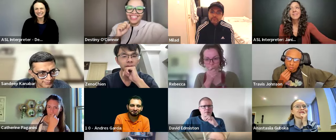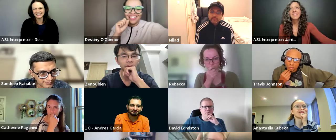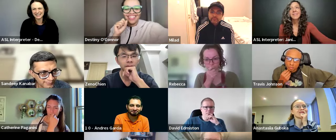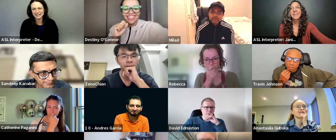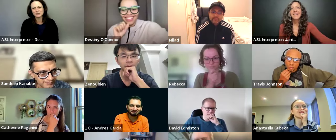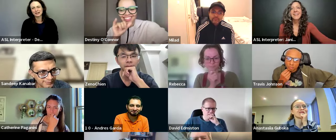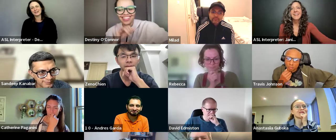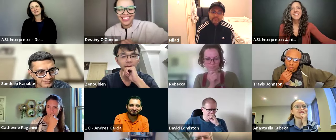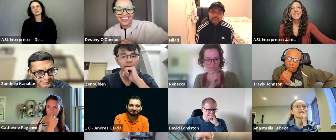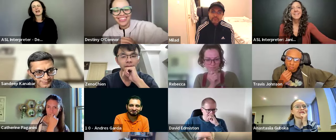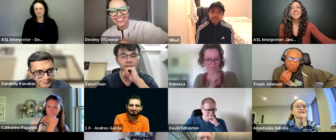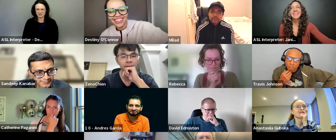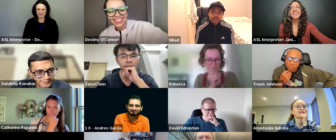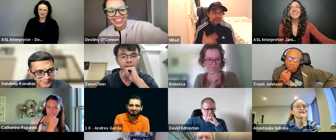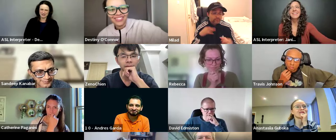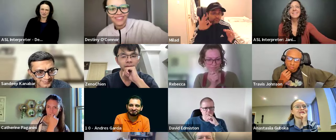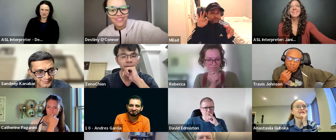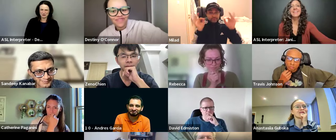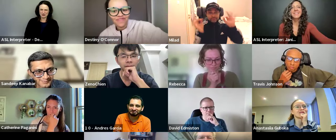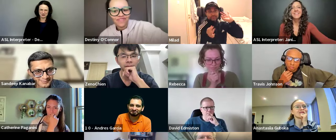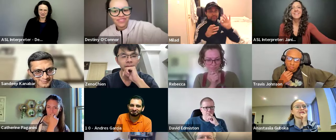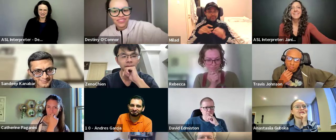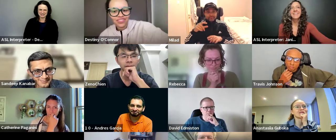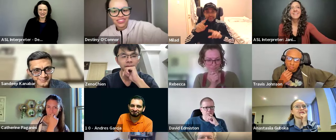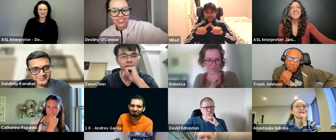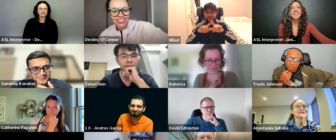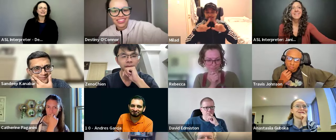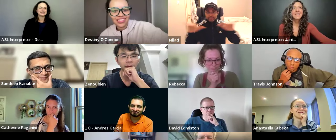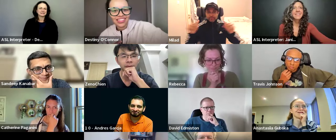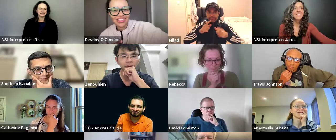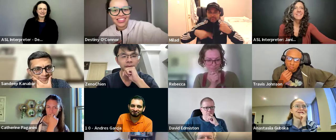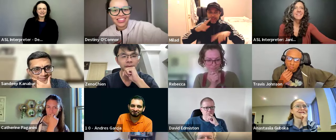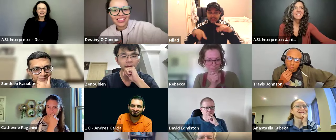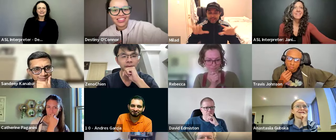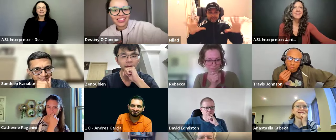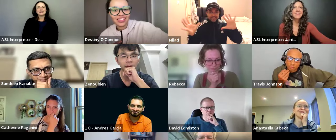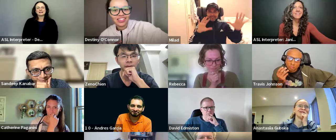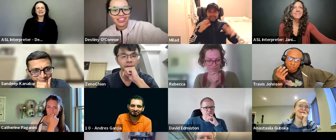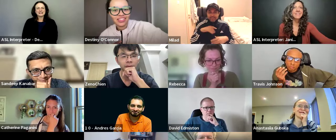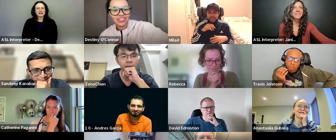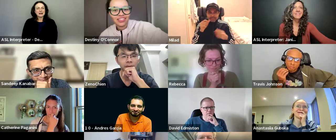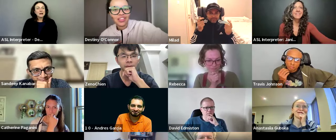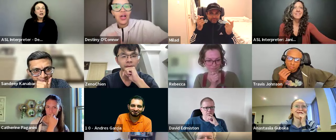that. And you're getting a lot of spam if you sign up for that with the QR code on some of this stuff.